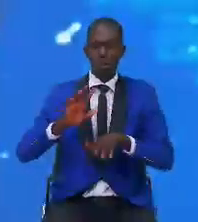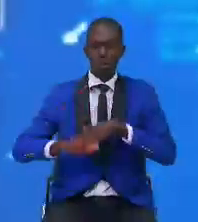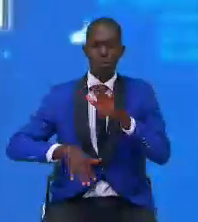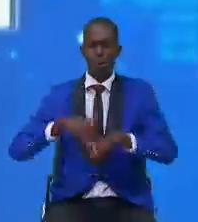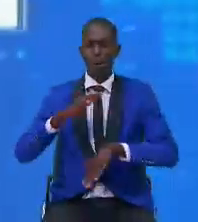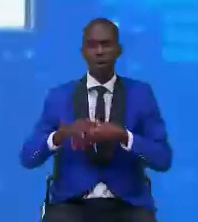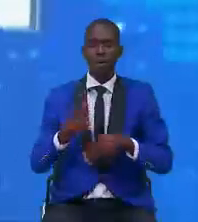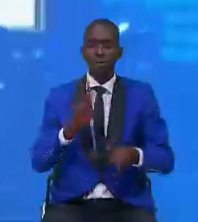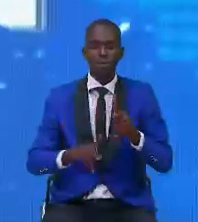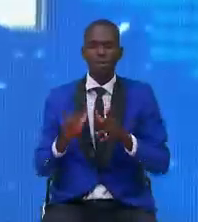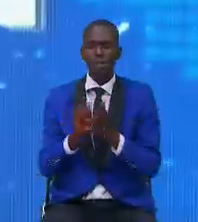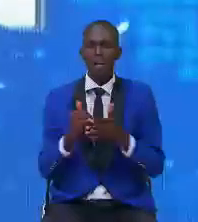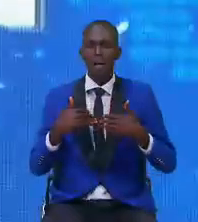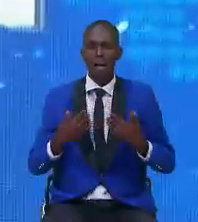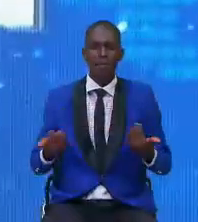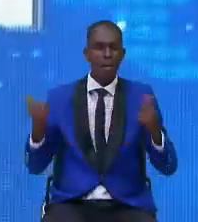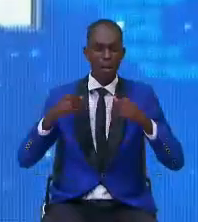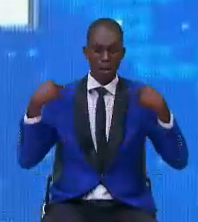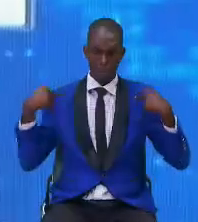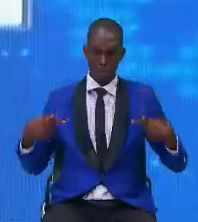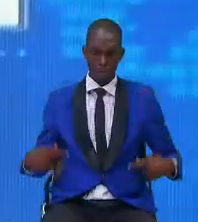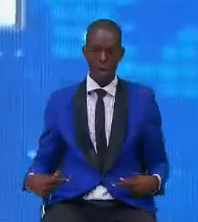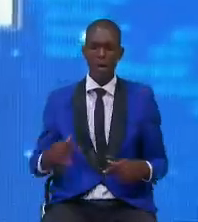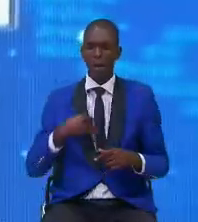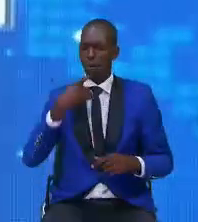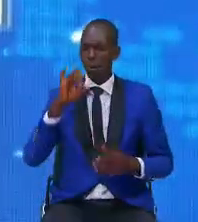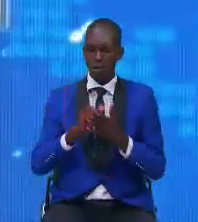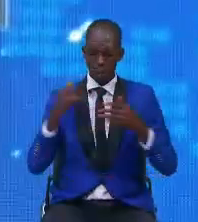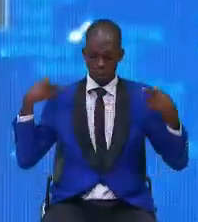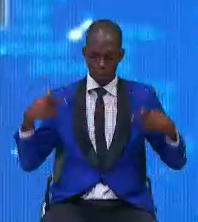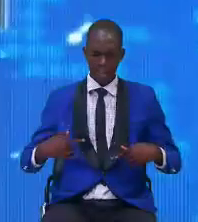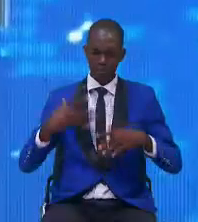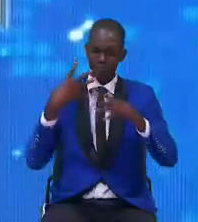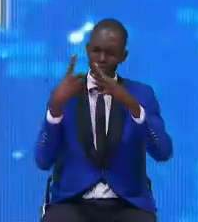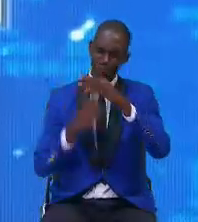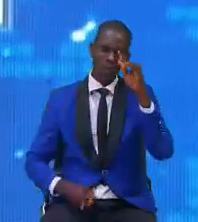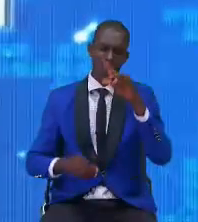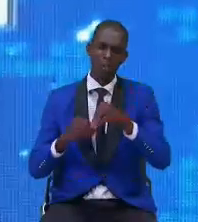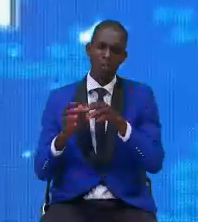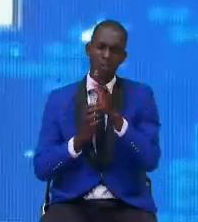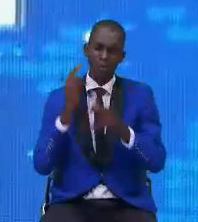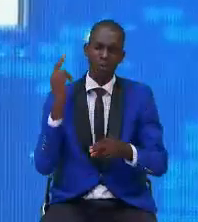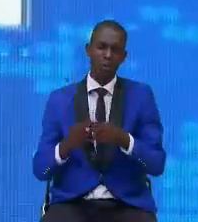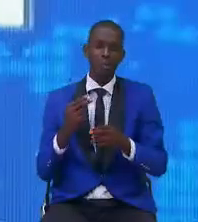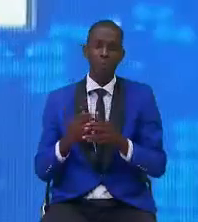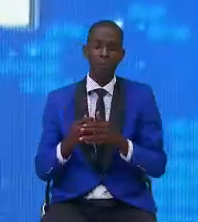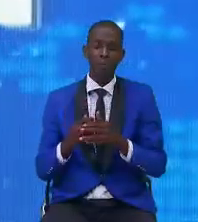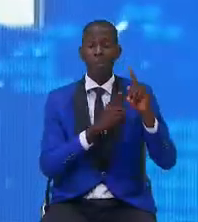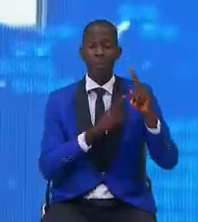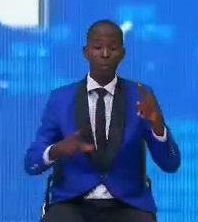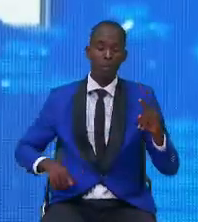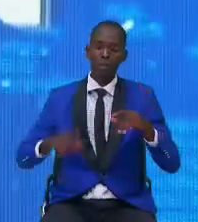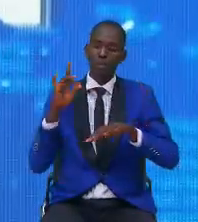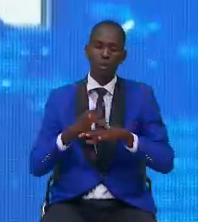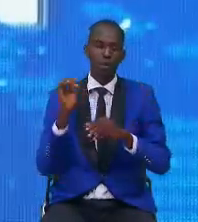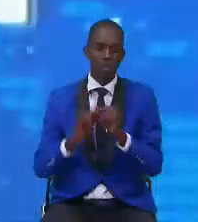them rise up and walk. And those who have any pain in their body, I command that pain will vanish away in